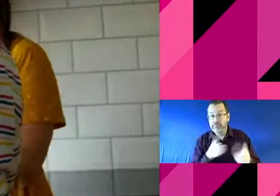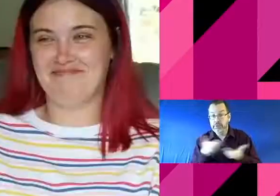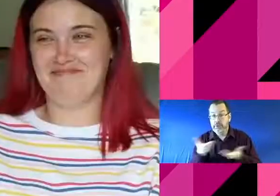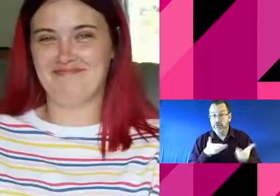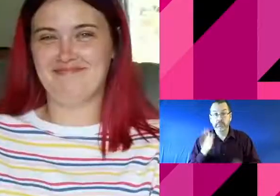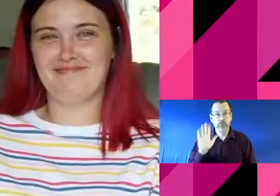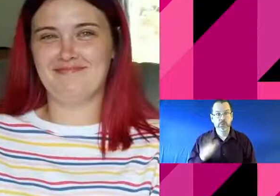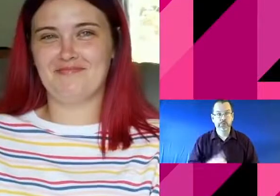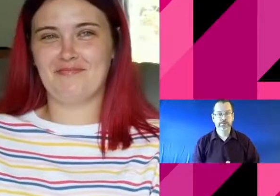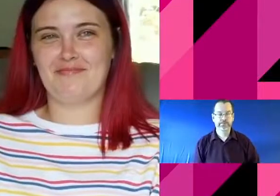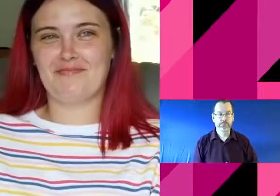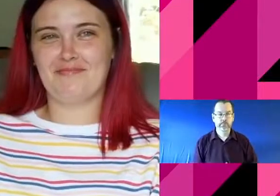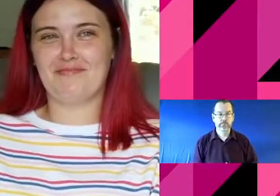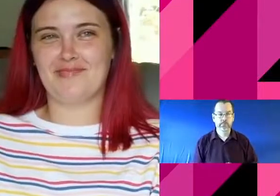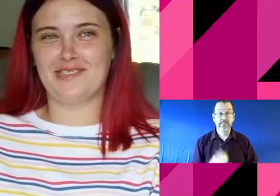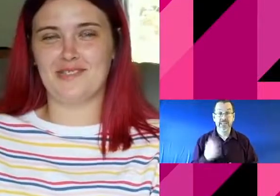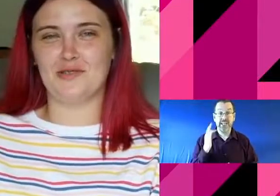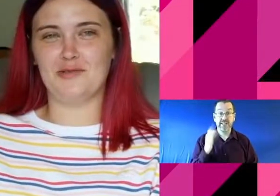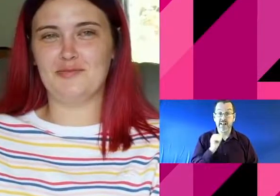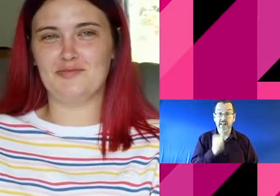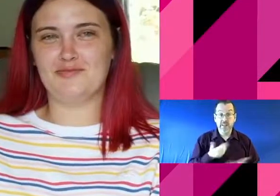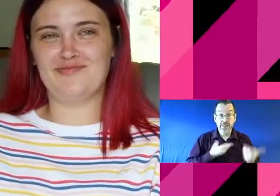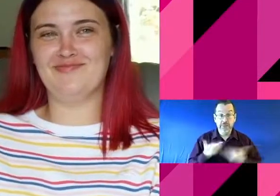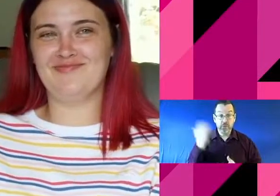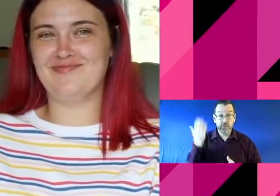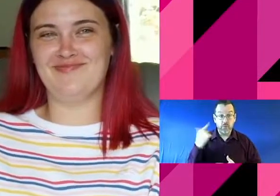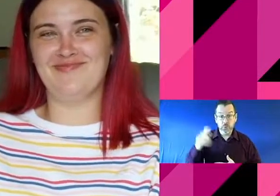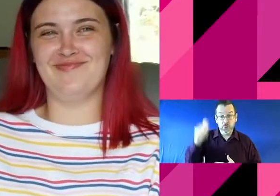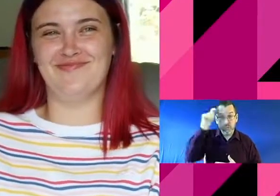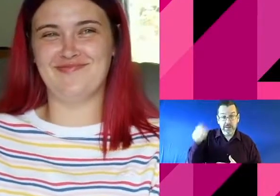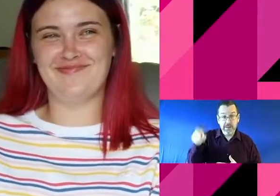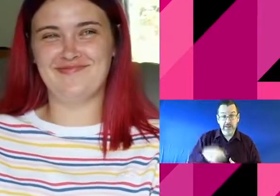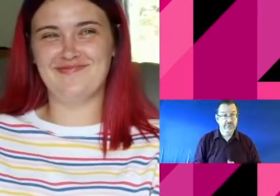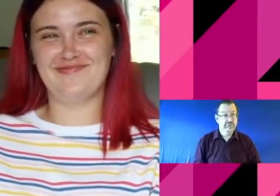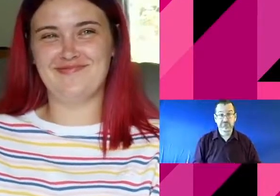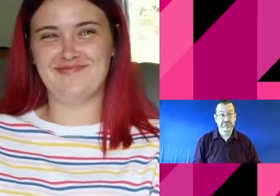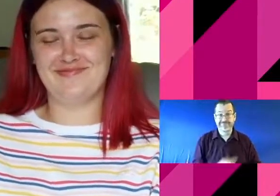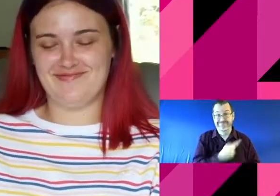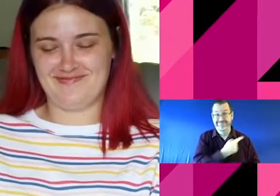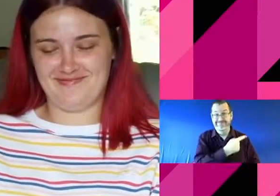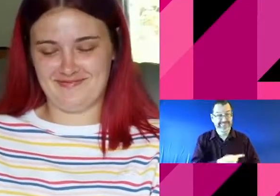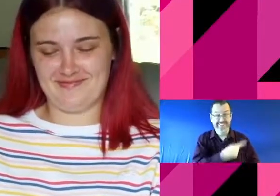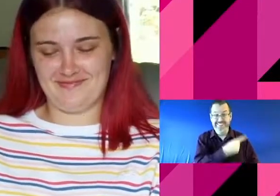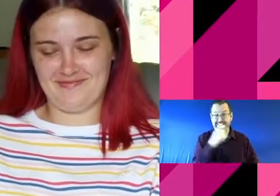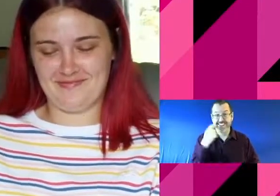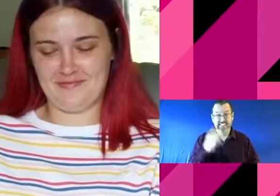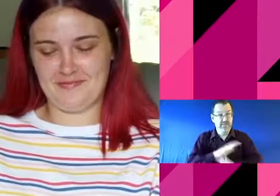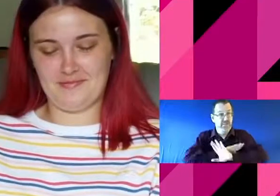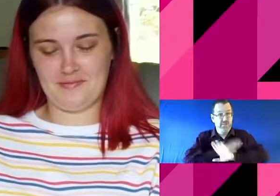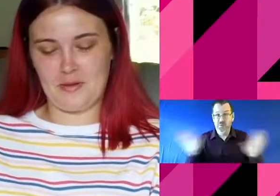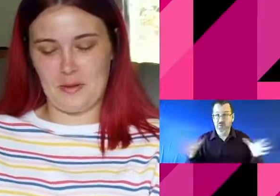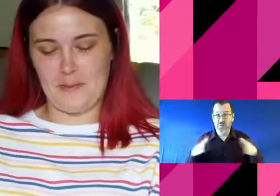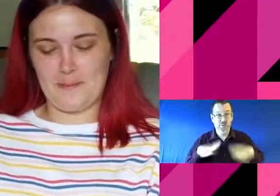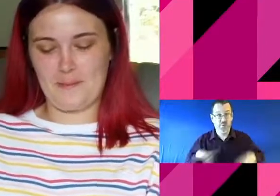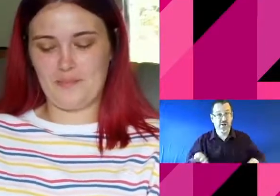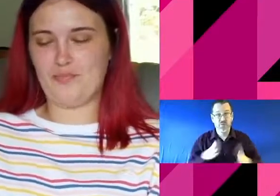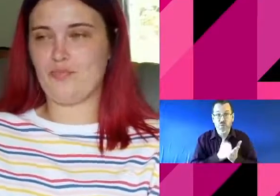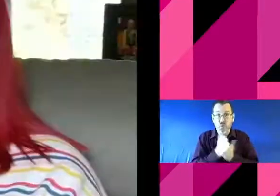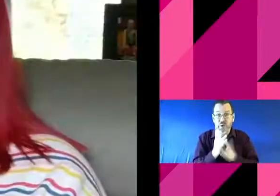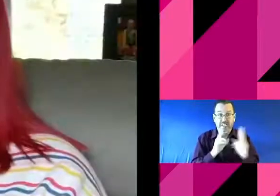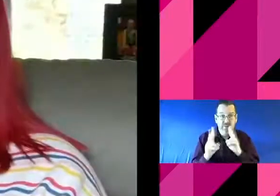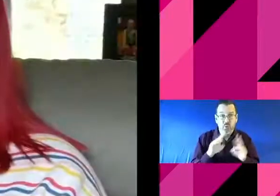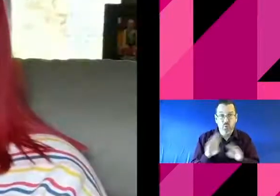intermediary, what do you think? Just now. No, she wouldn't have wanted to go through the interview